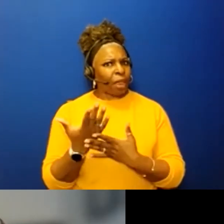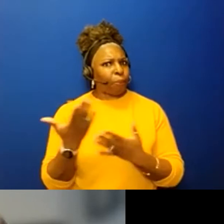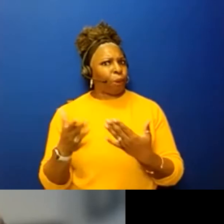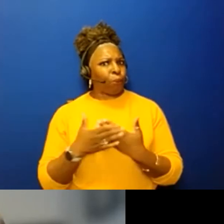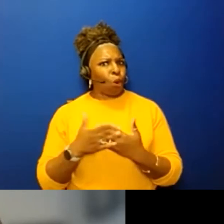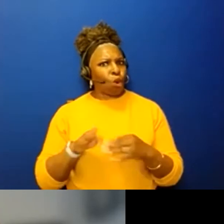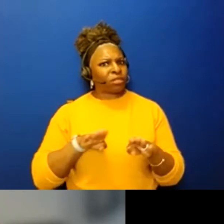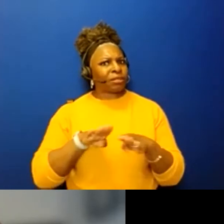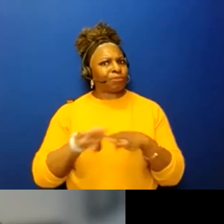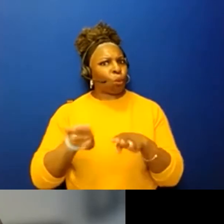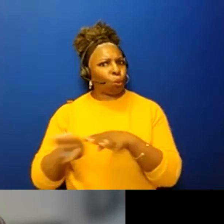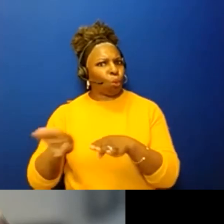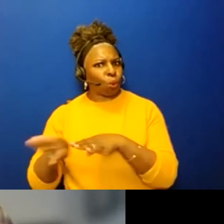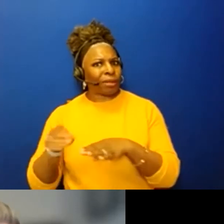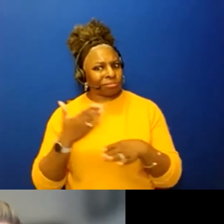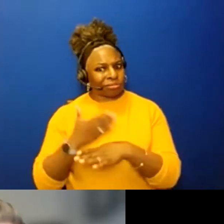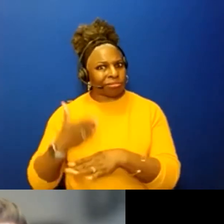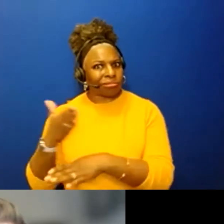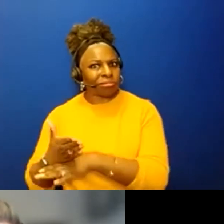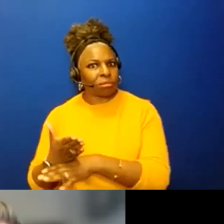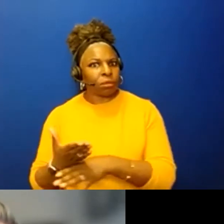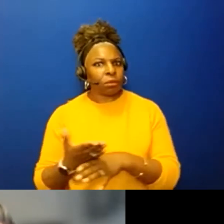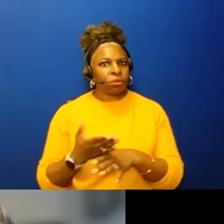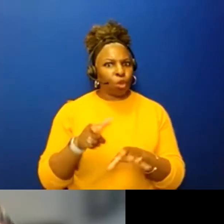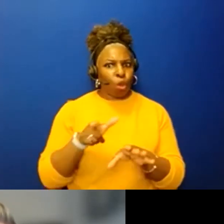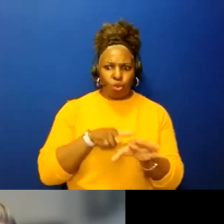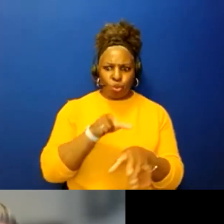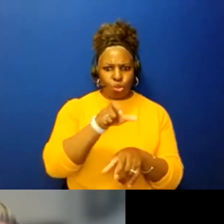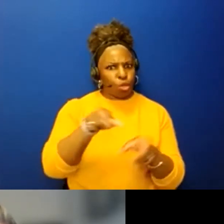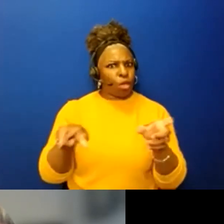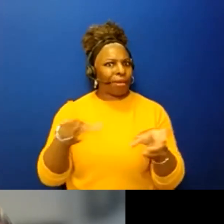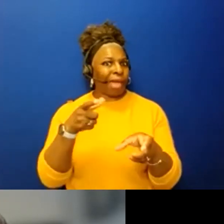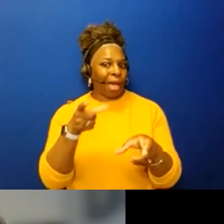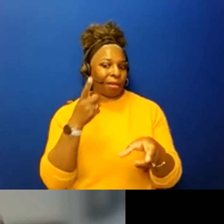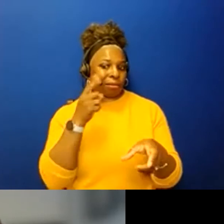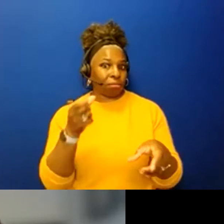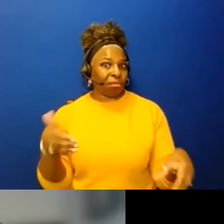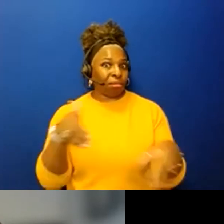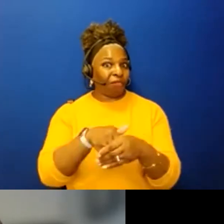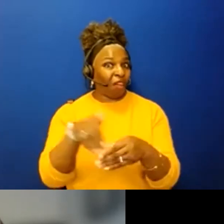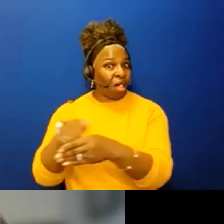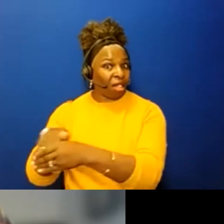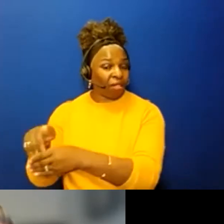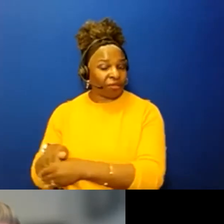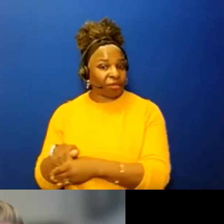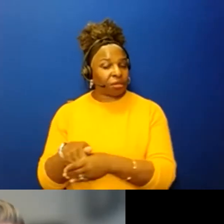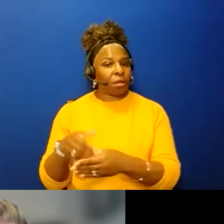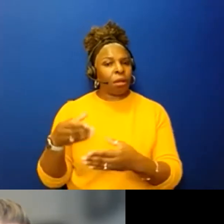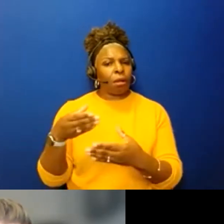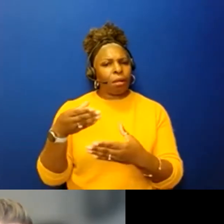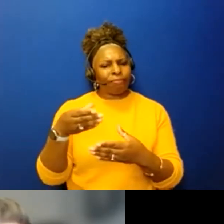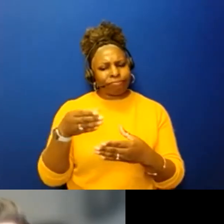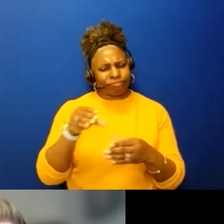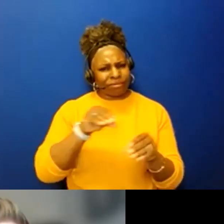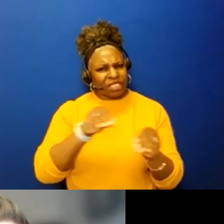There's so many things you can get from sport. Like I said, it's that peer support element. It's about learning those new skills in situations where